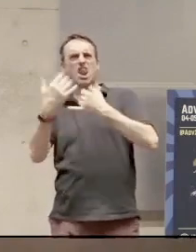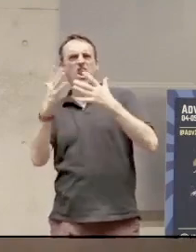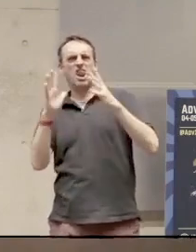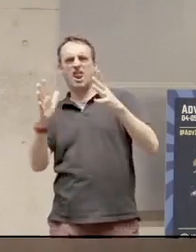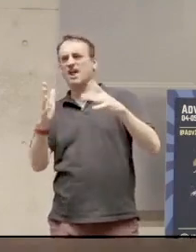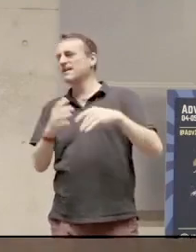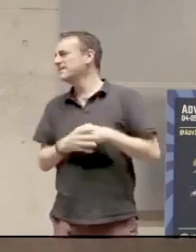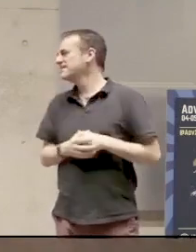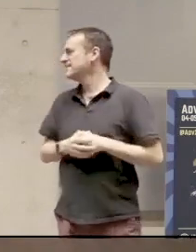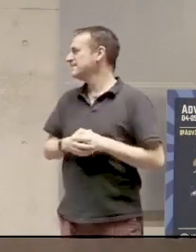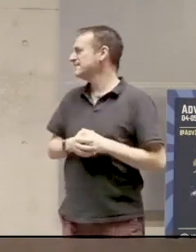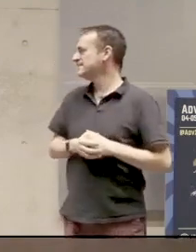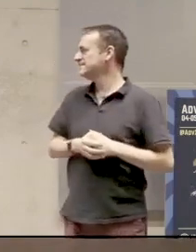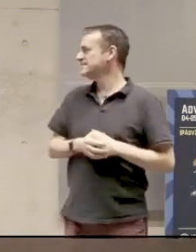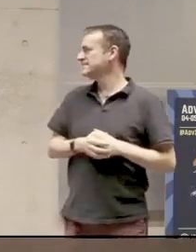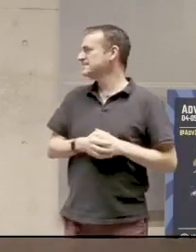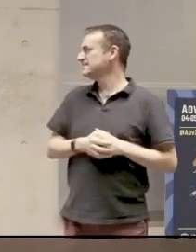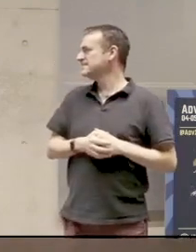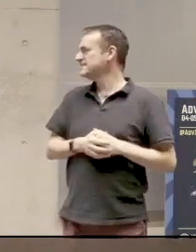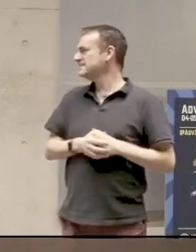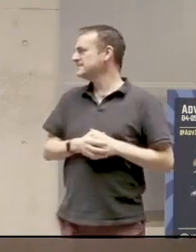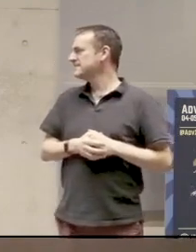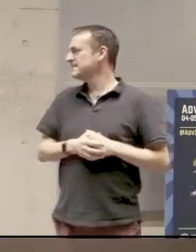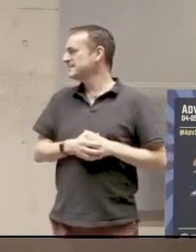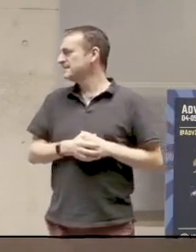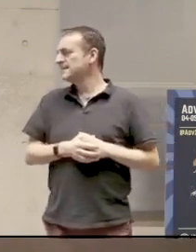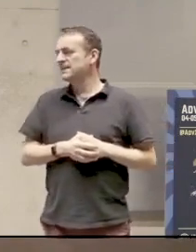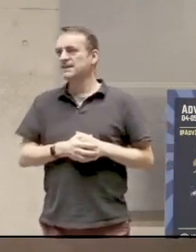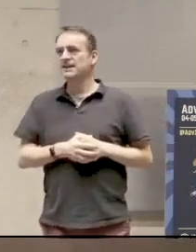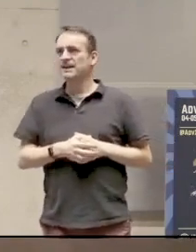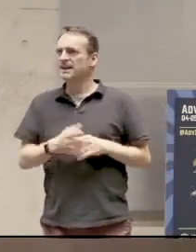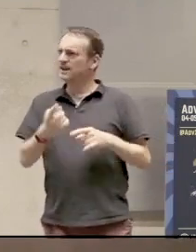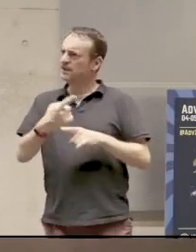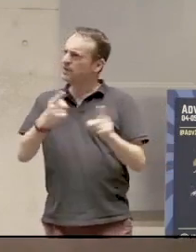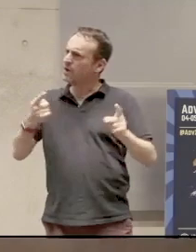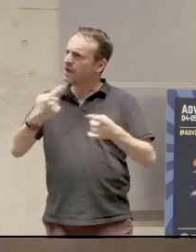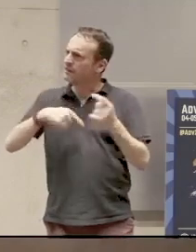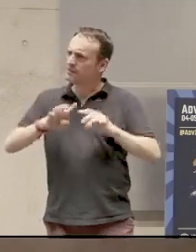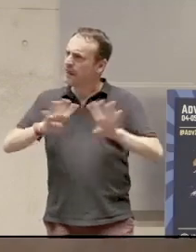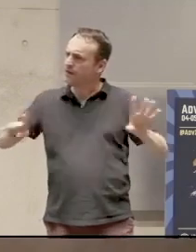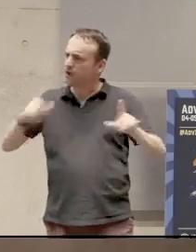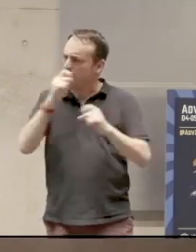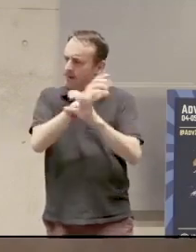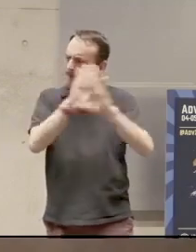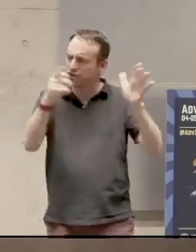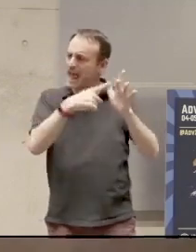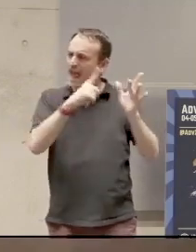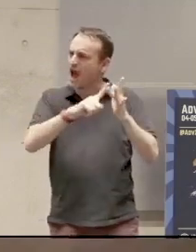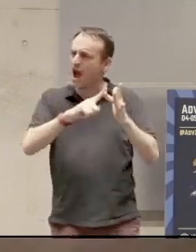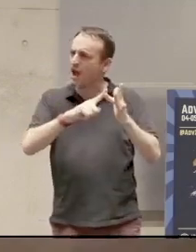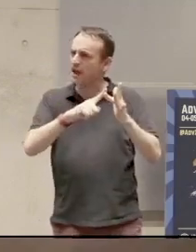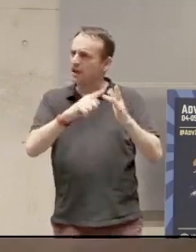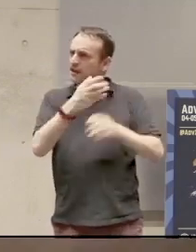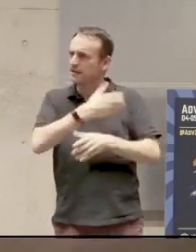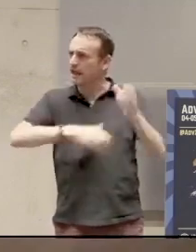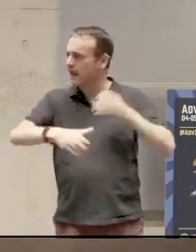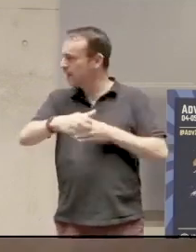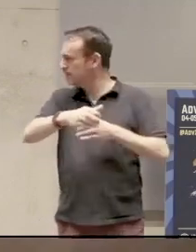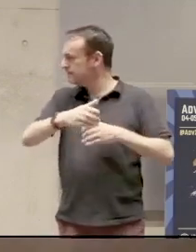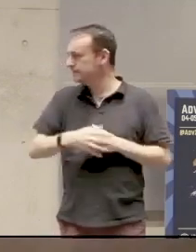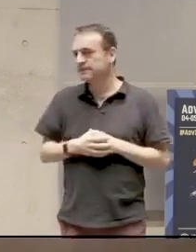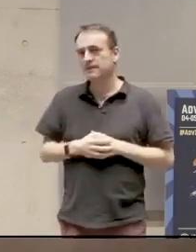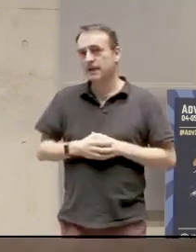Bearing in mind you can see how I'm holding this mic, you can't possibly imagine that anybody will be able to hear what you're saying in this room. I'm going to move on to